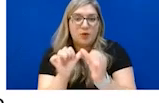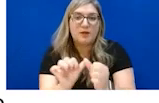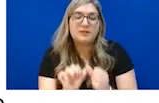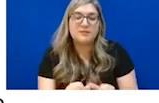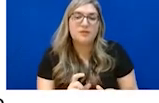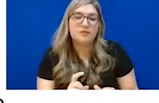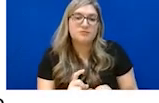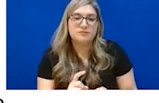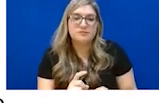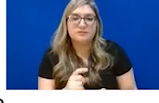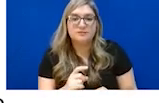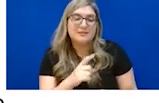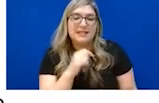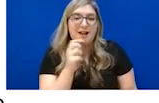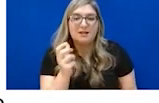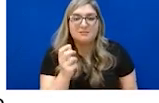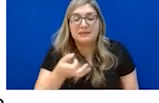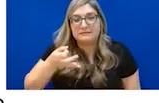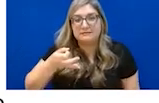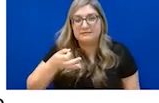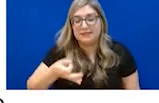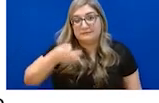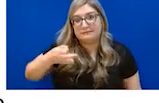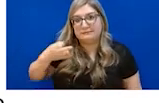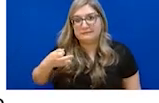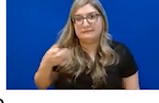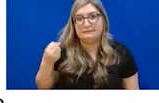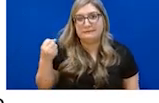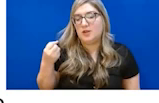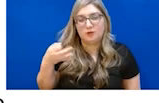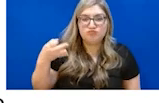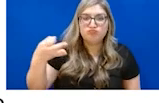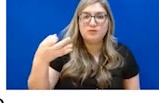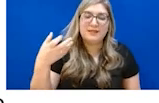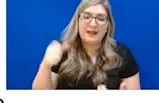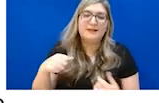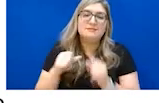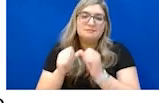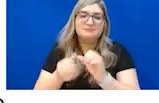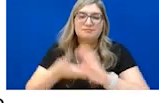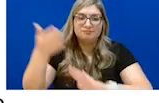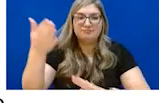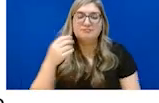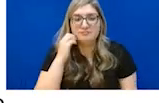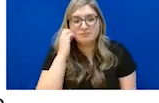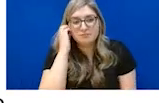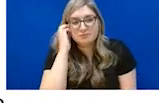cool. And then of course, those high demand courses, there's more options for those.